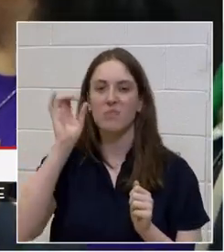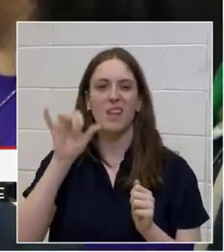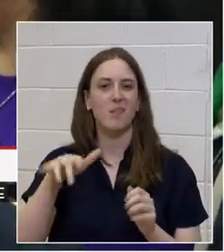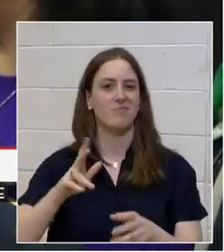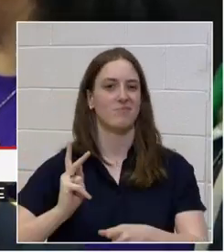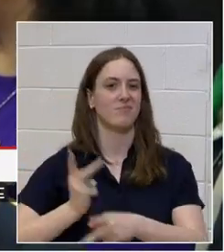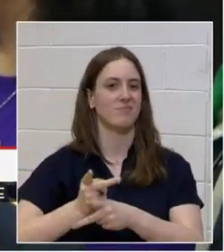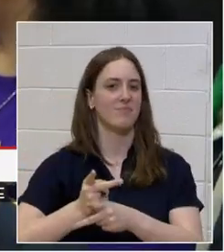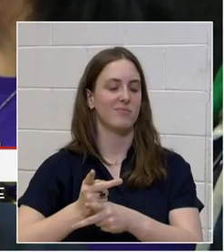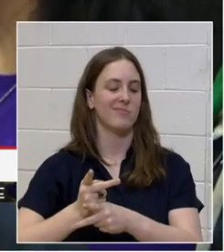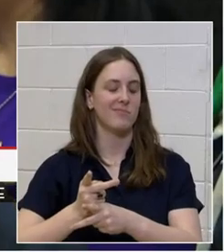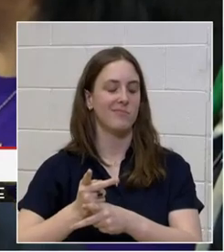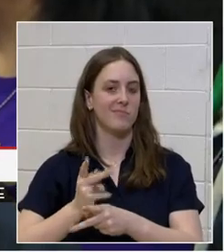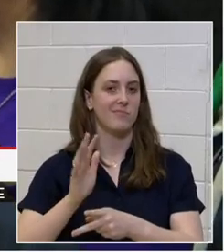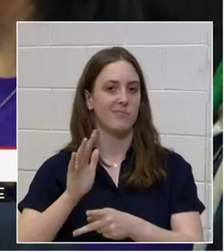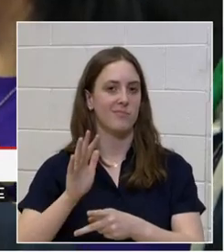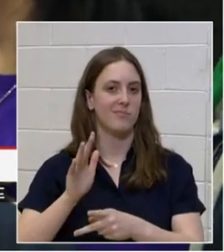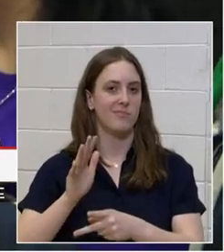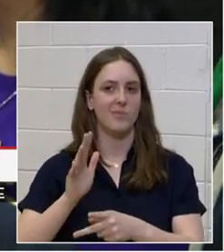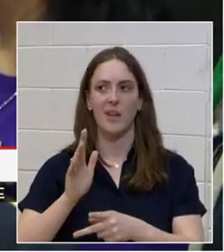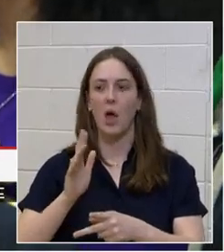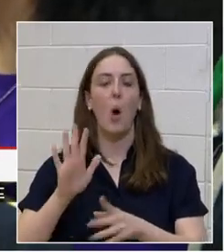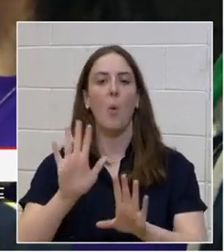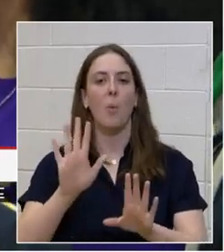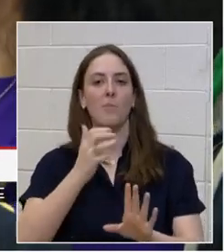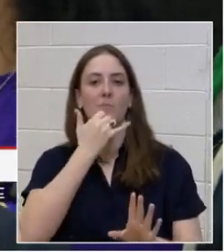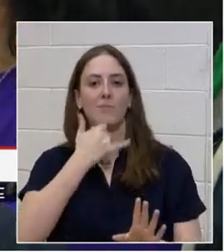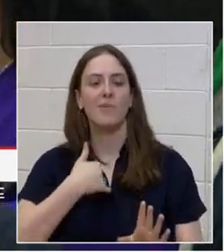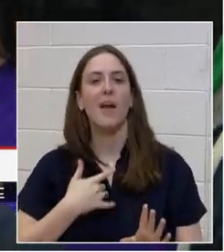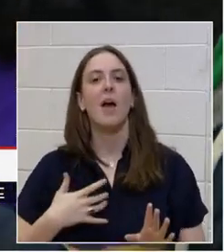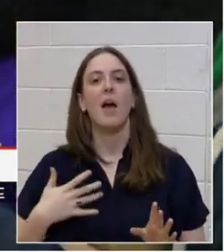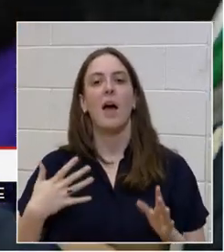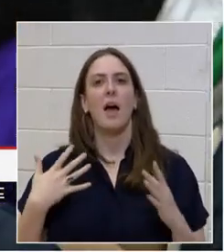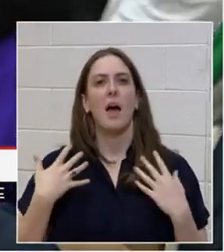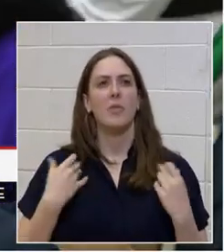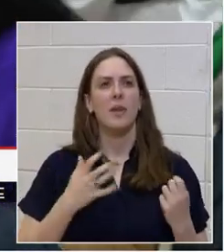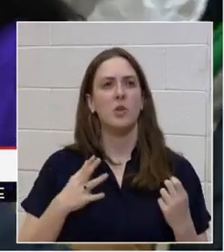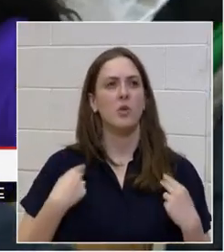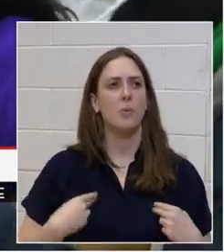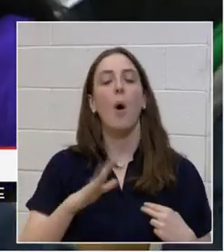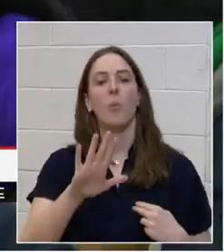with the, with the health and human, we stayed, or the 23 stayed.